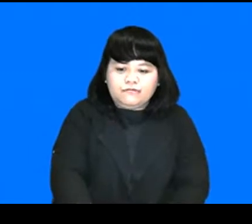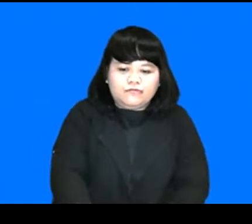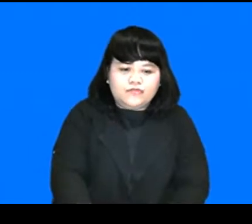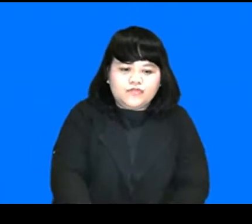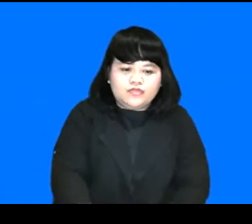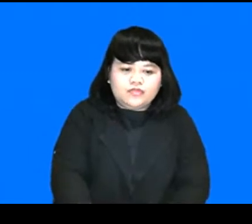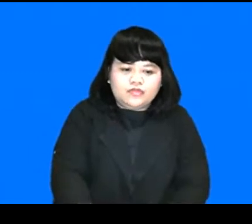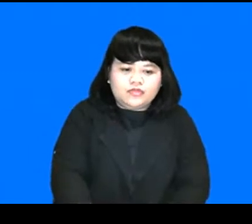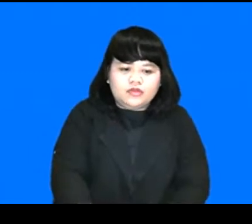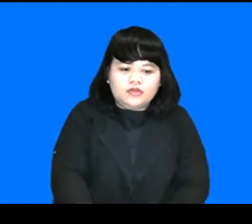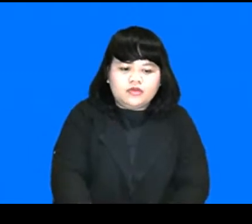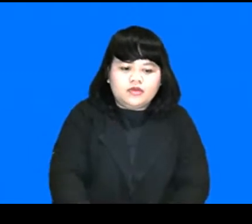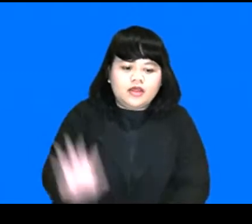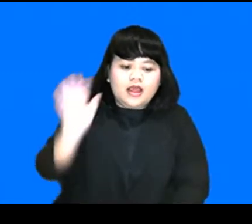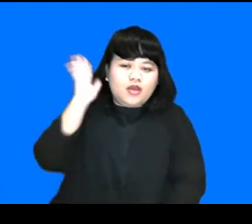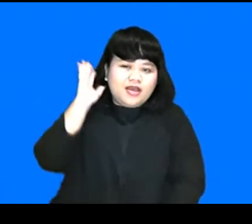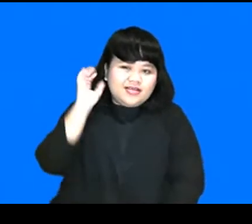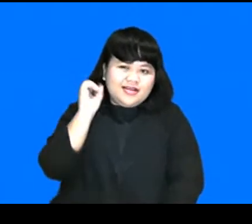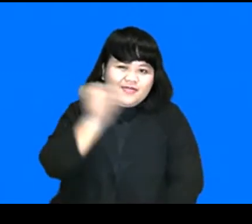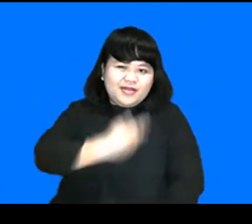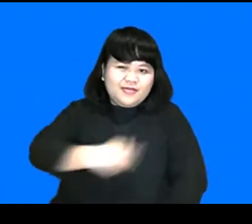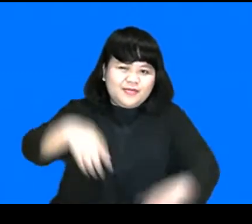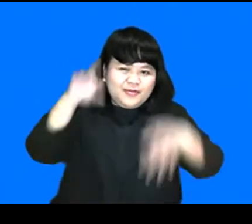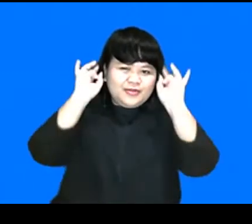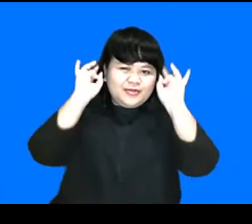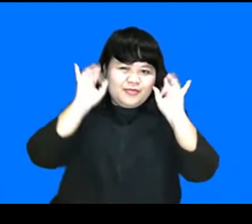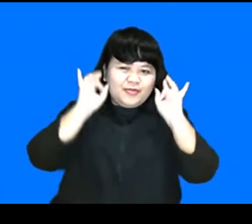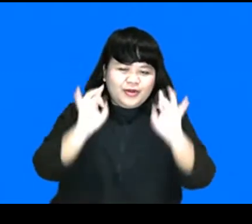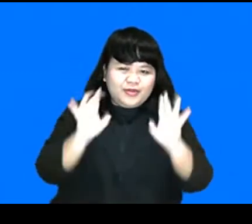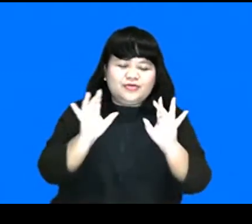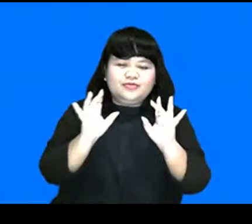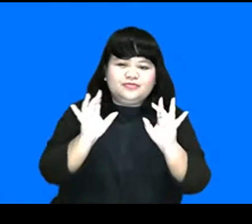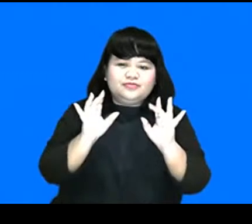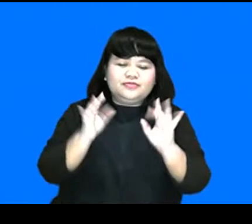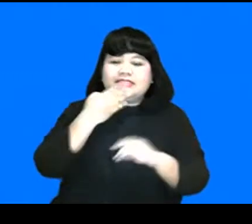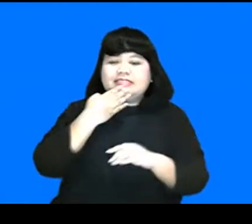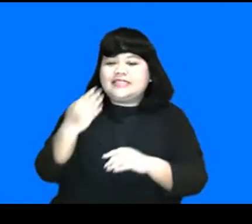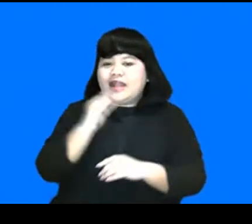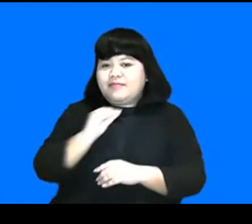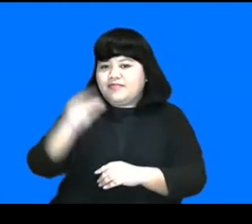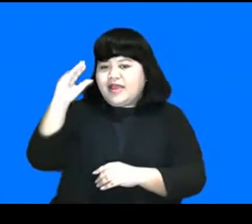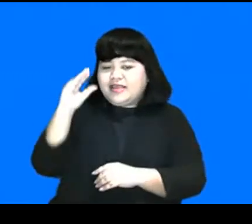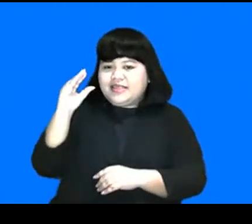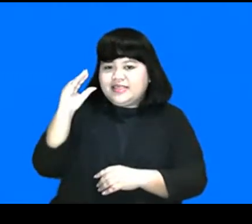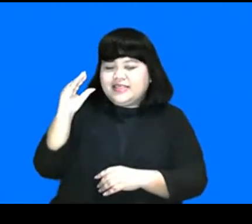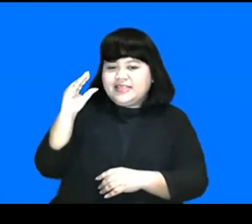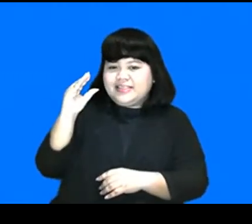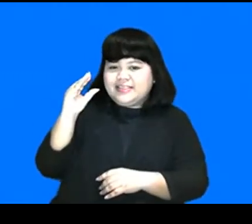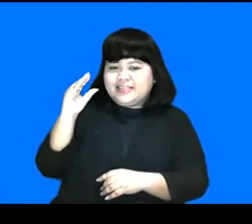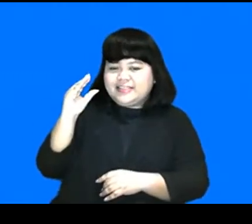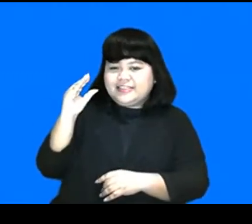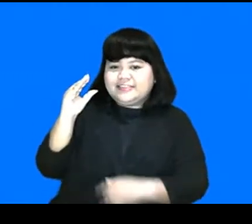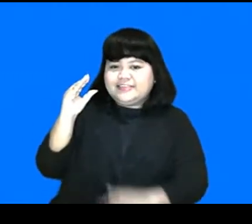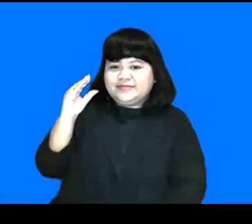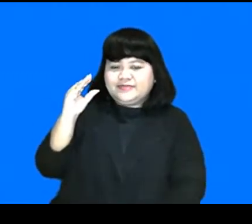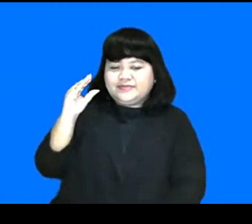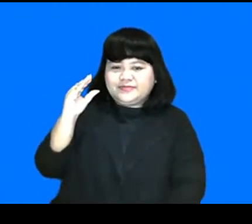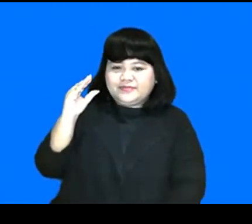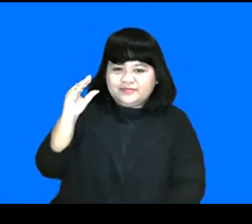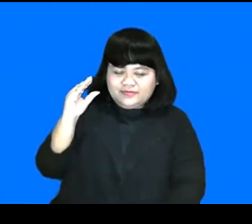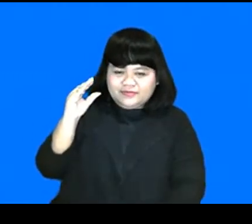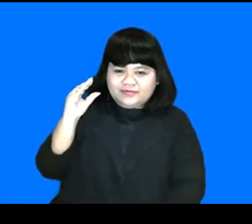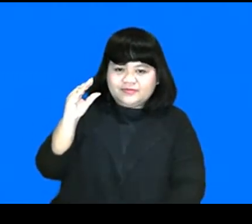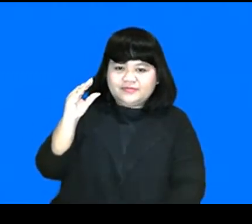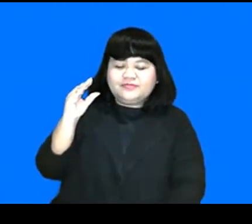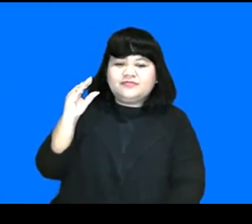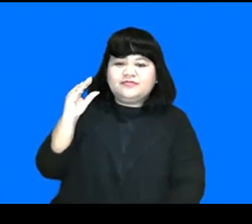Hello, assalamualaikum warahmatullahi wabarakatuh. Good morning, selamat pagi everyone. I'm Herni. Thank you, Amna,